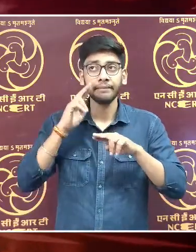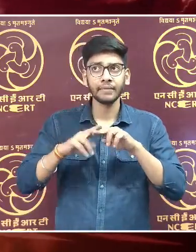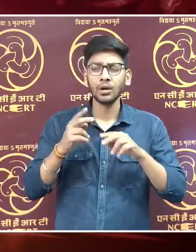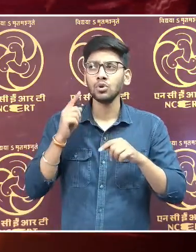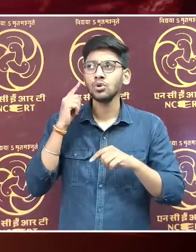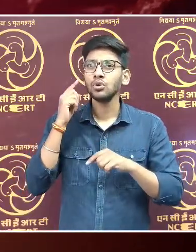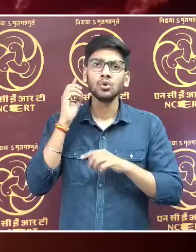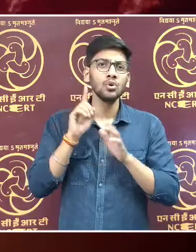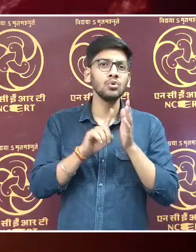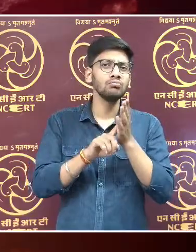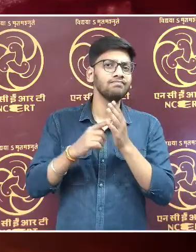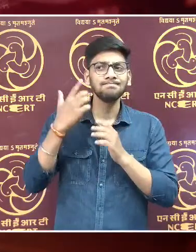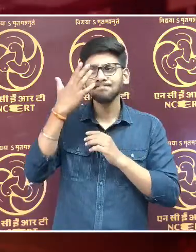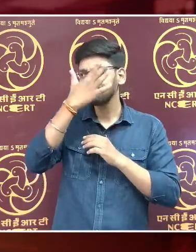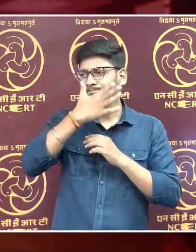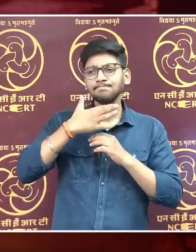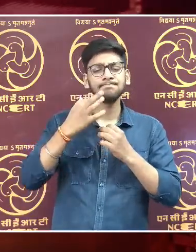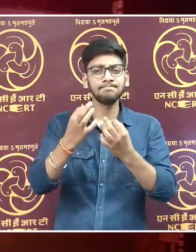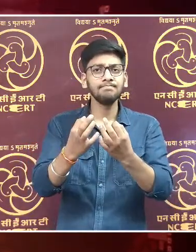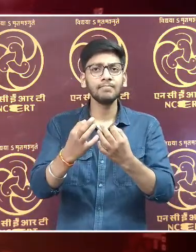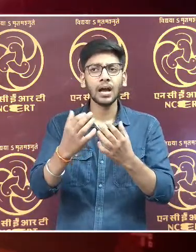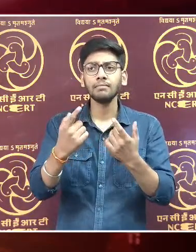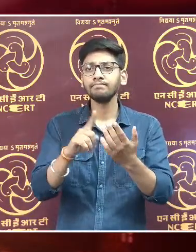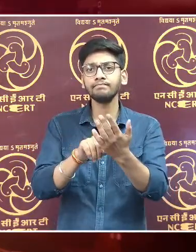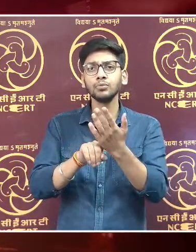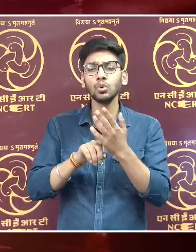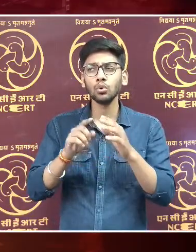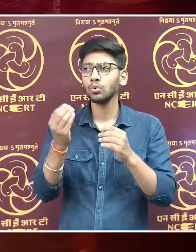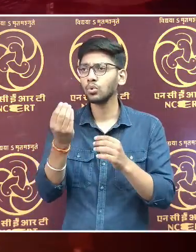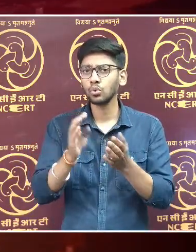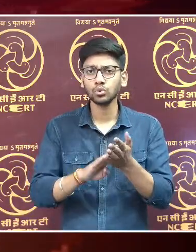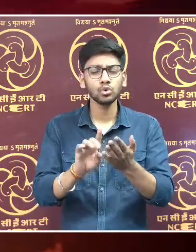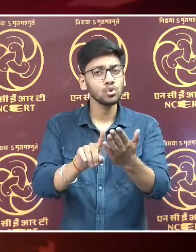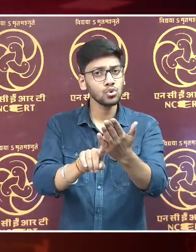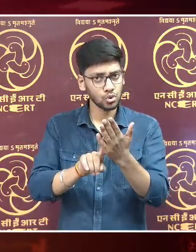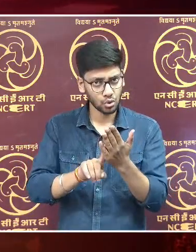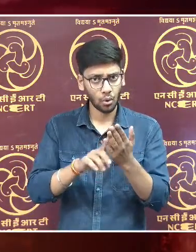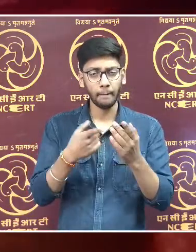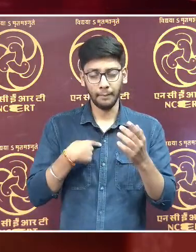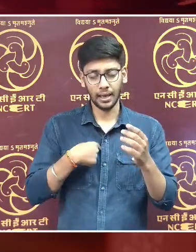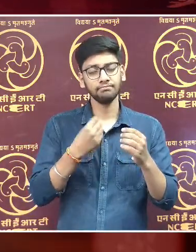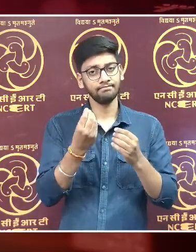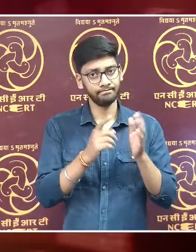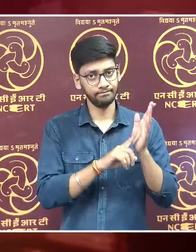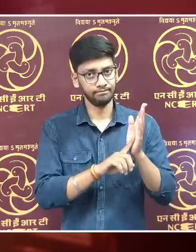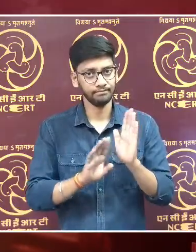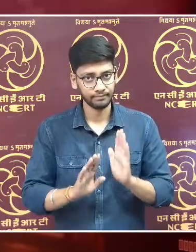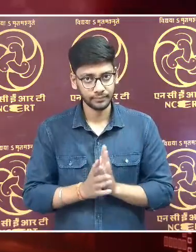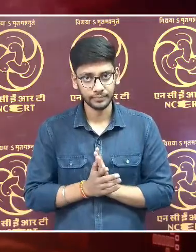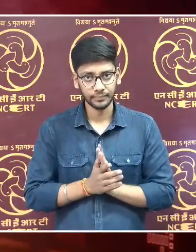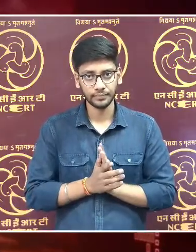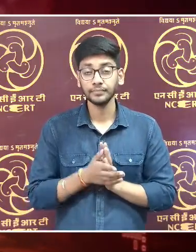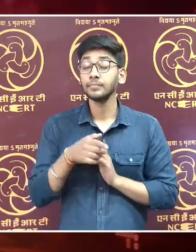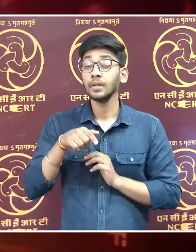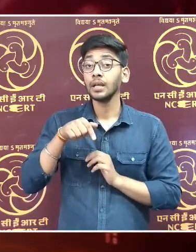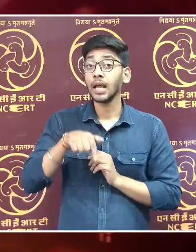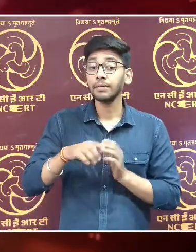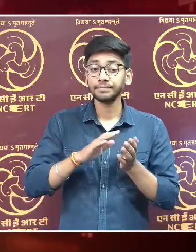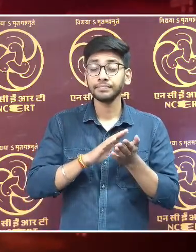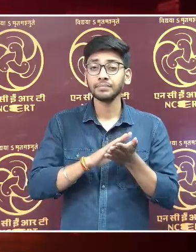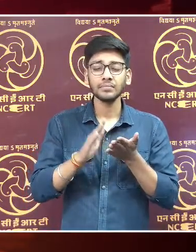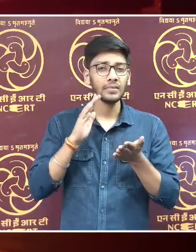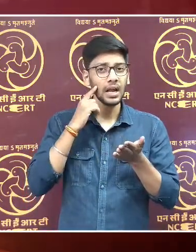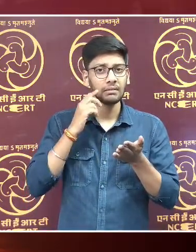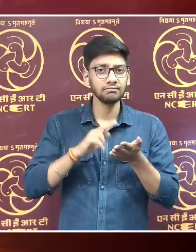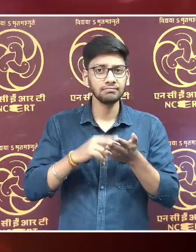some high risk registers, like we have some indicators. I'll be showing you that for hearing loss, as well as